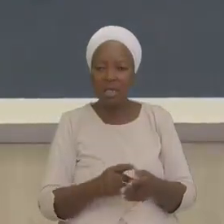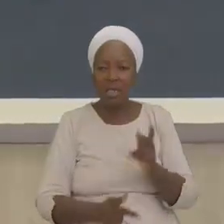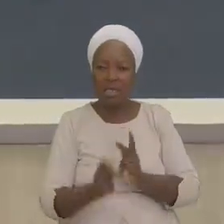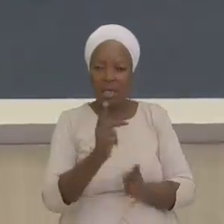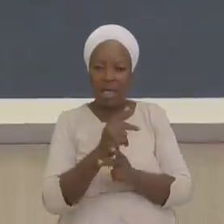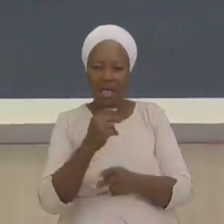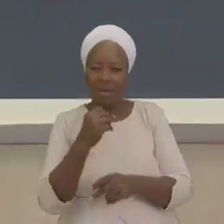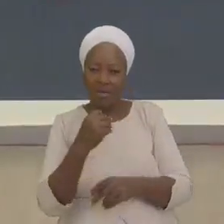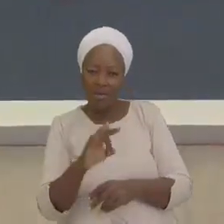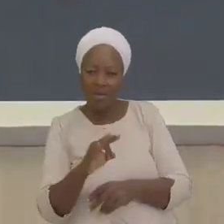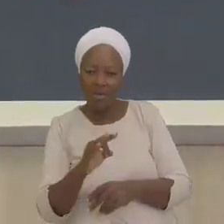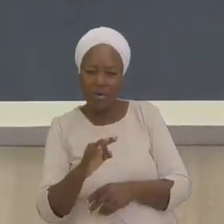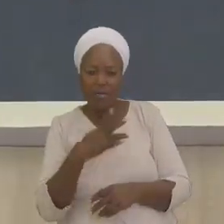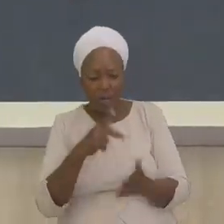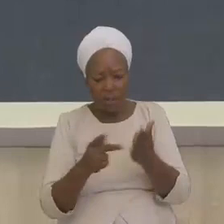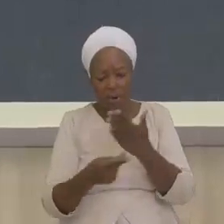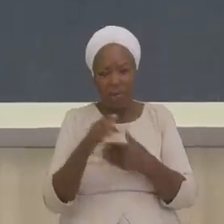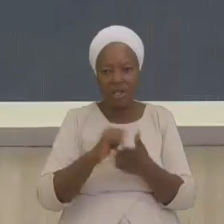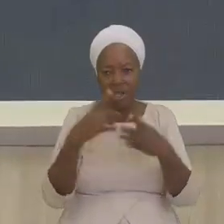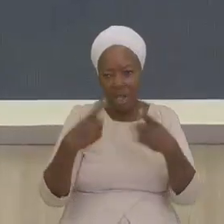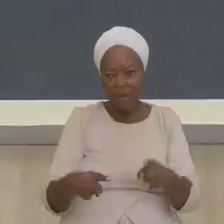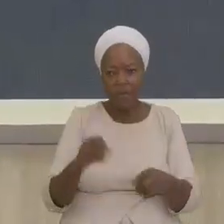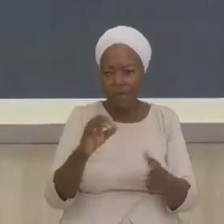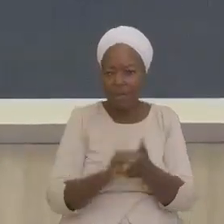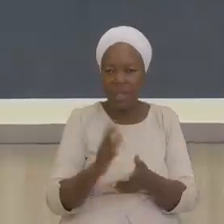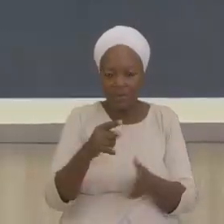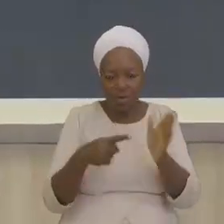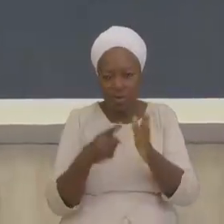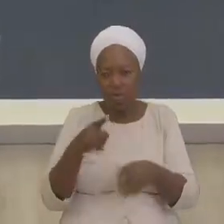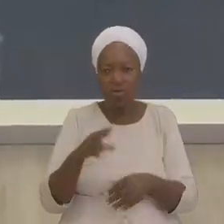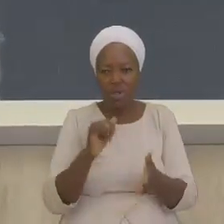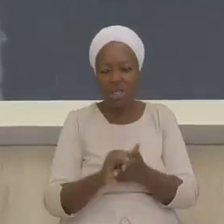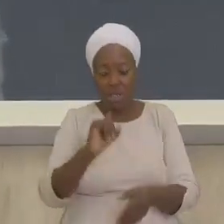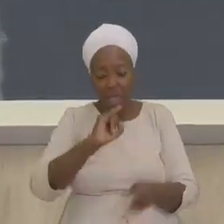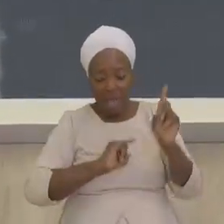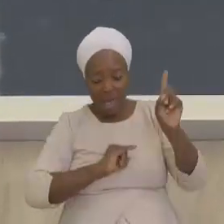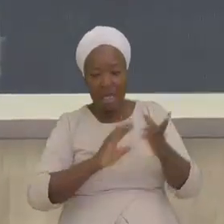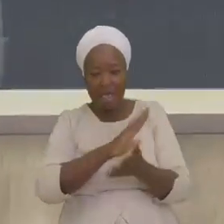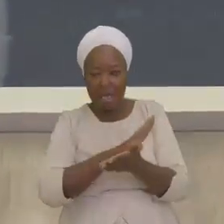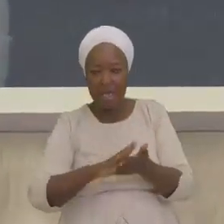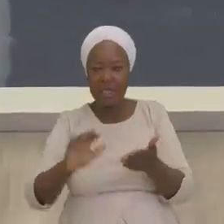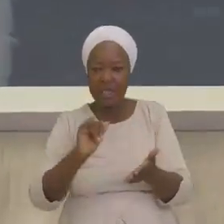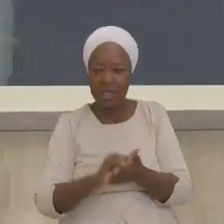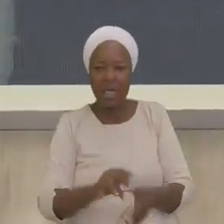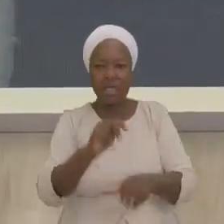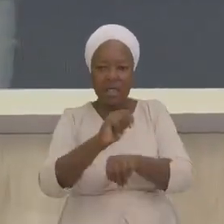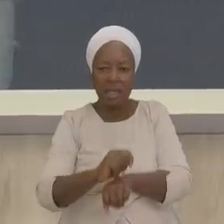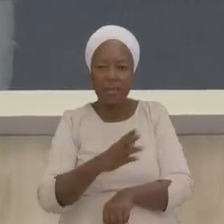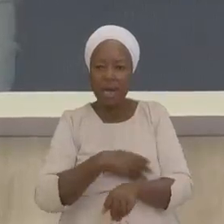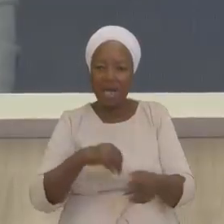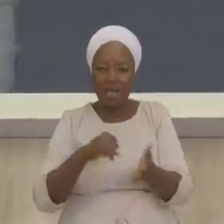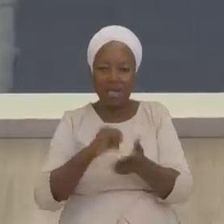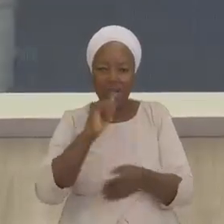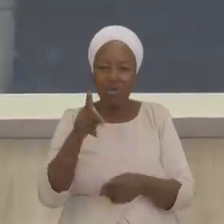an event that took place so that he will show you, "I cleansed that temple, and it's you are the